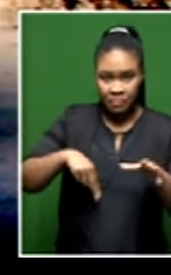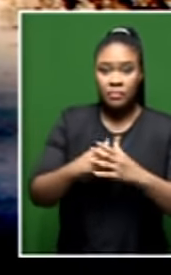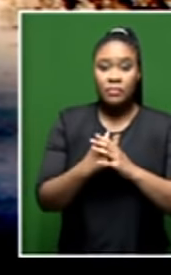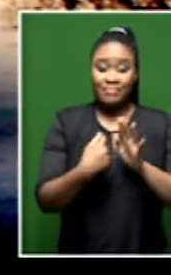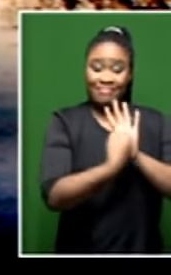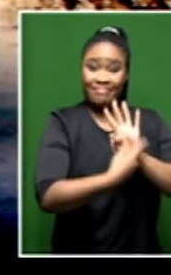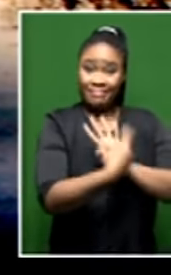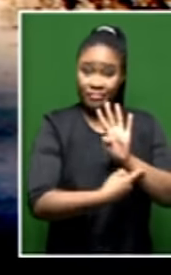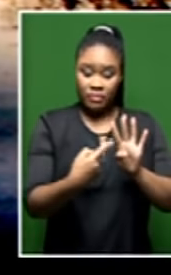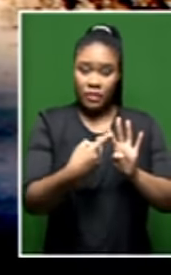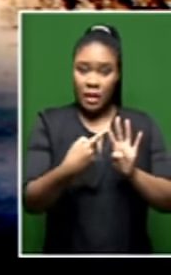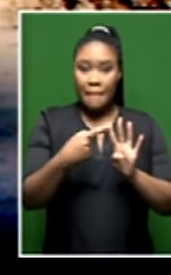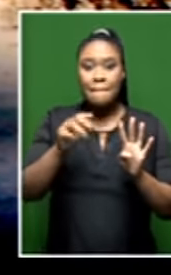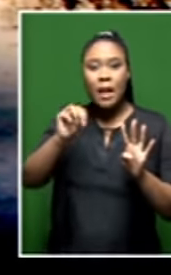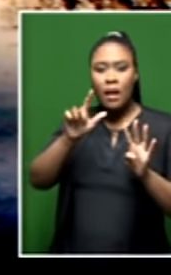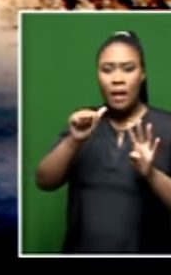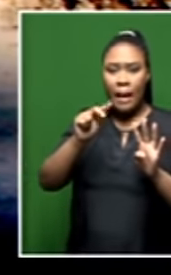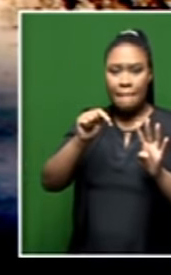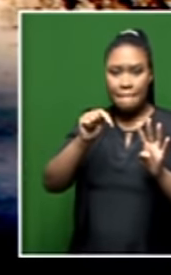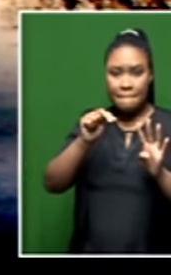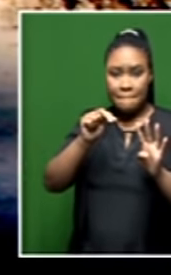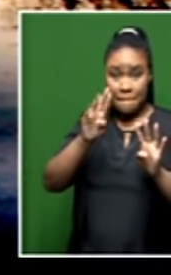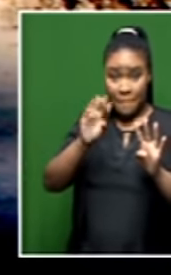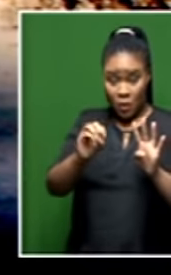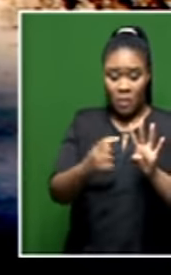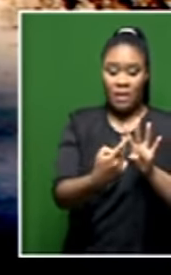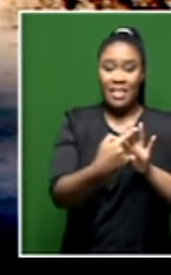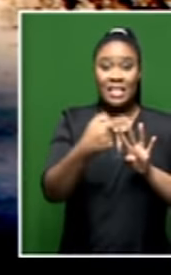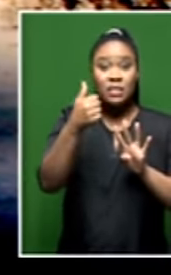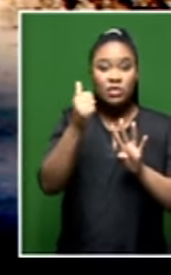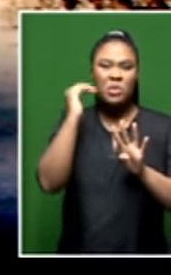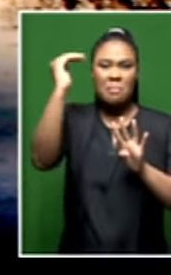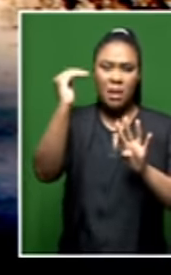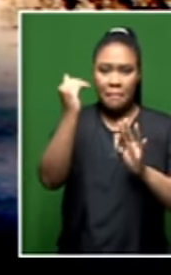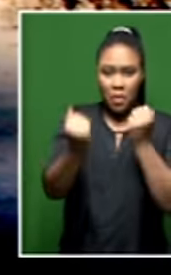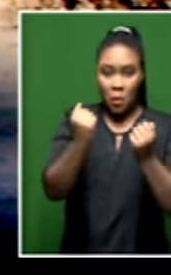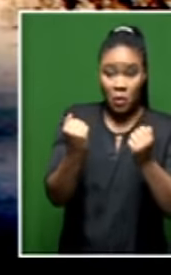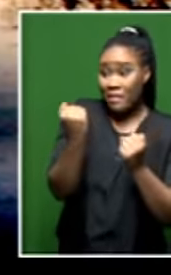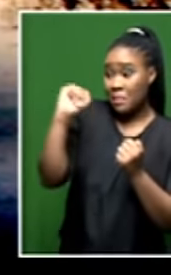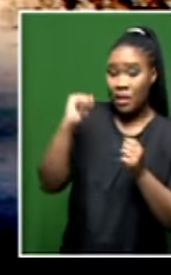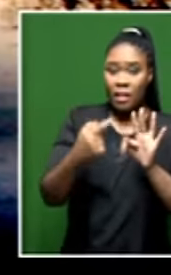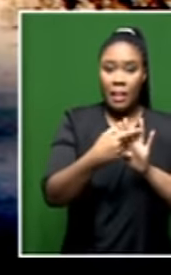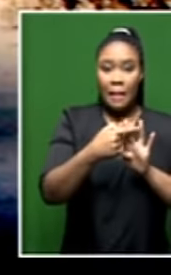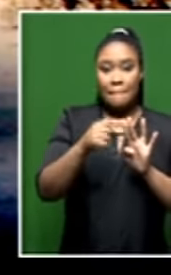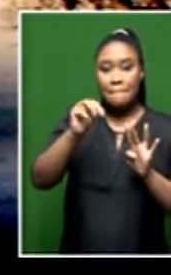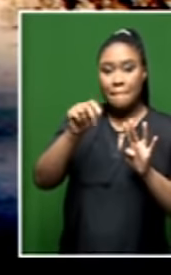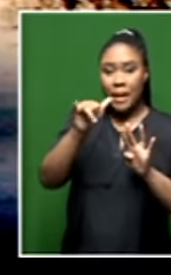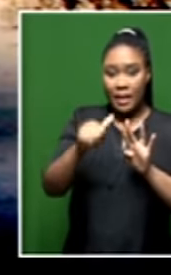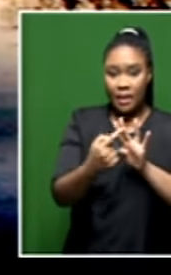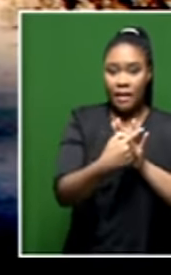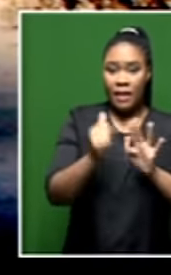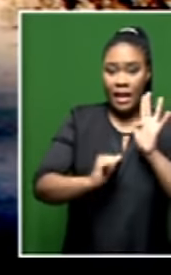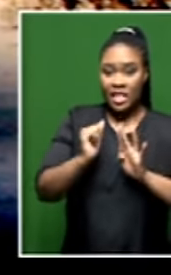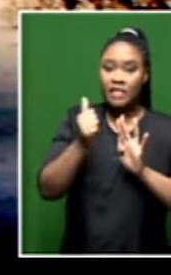Division Judge President Dunstan Mlambo, Supreme Court of Appeal President Mandisa Maya, Acting Chief Justice Raymond